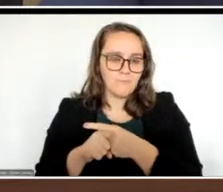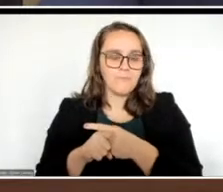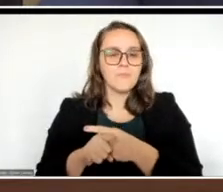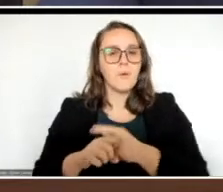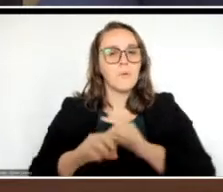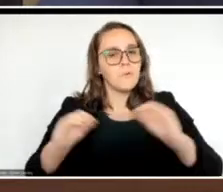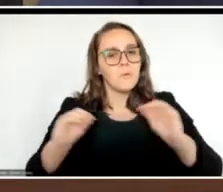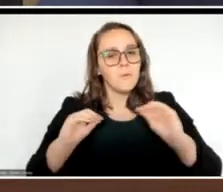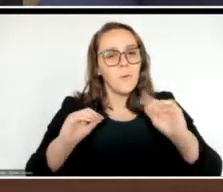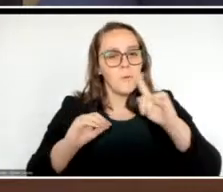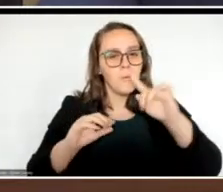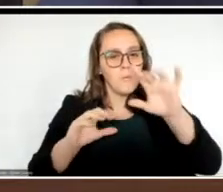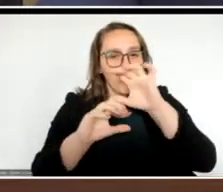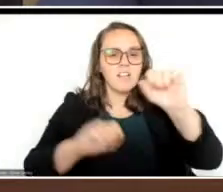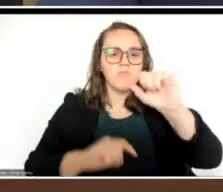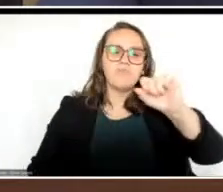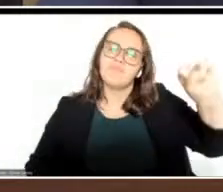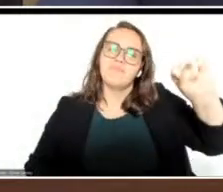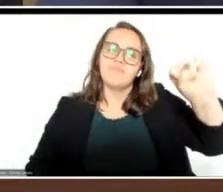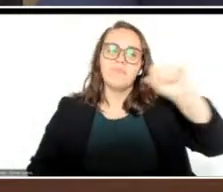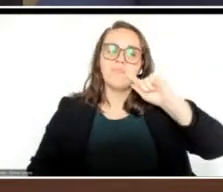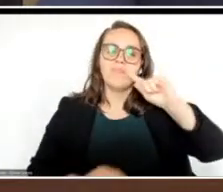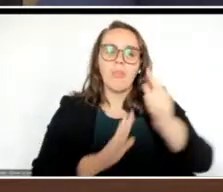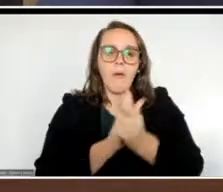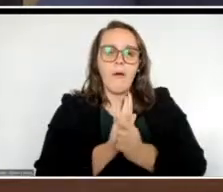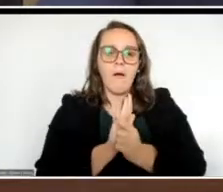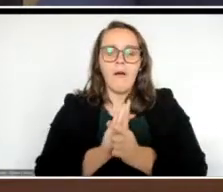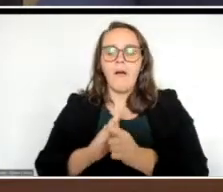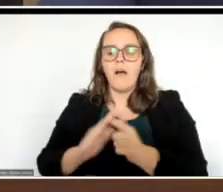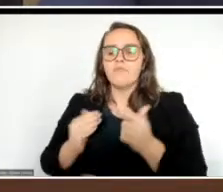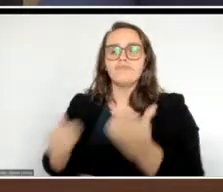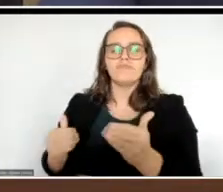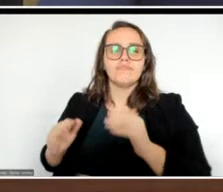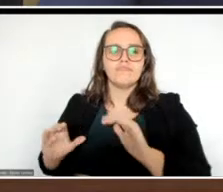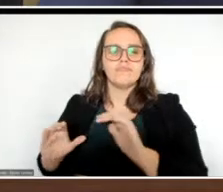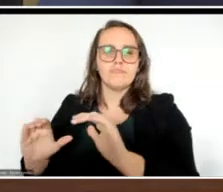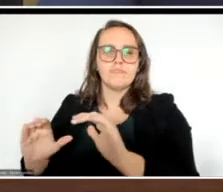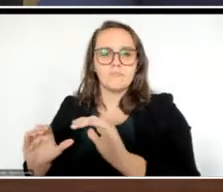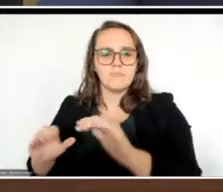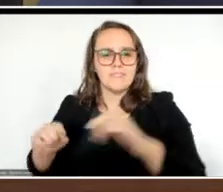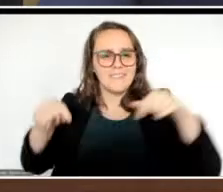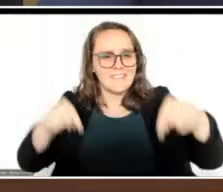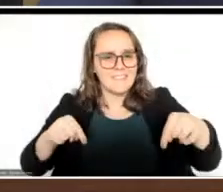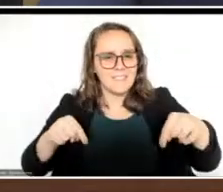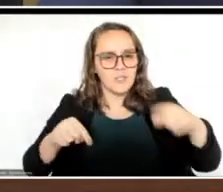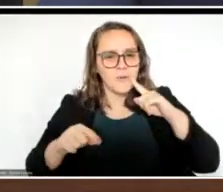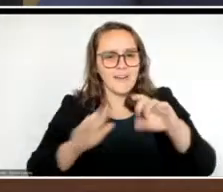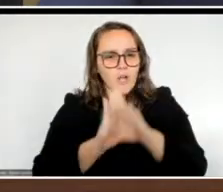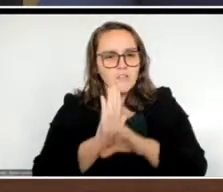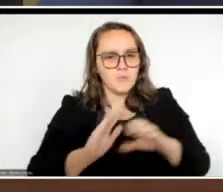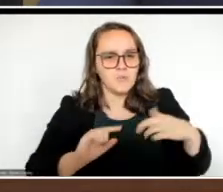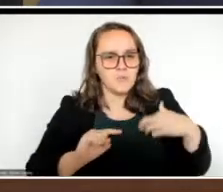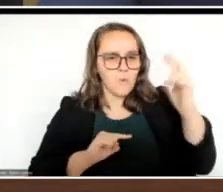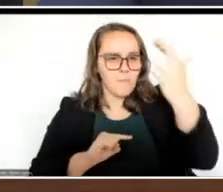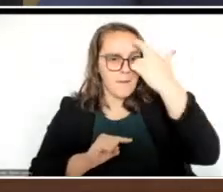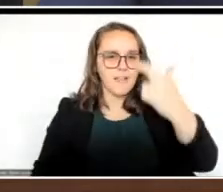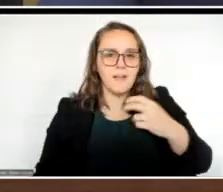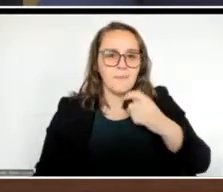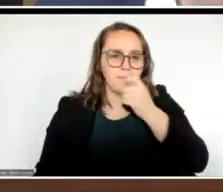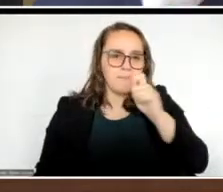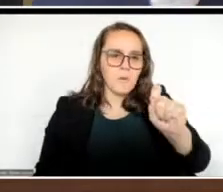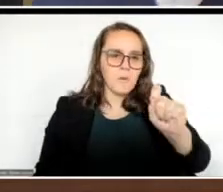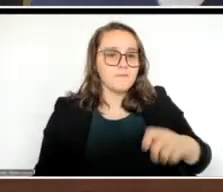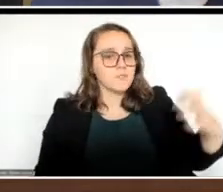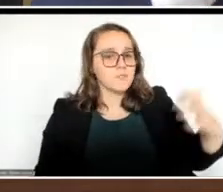defy the rule of law and act this way in a constitutional republic, period. Mr. Chairman, our nation's